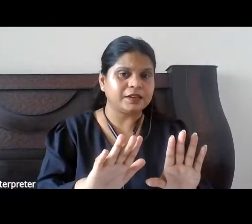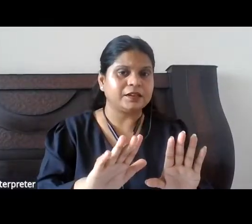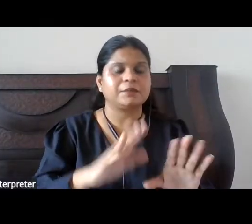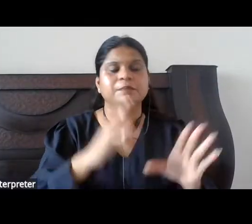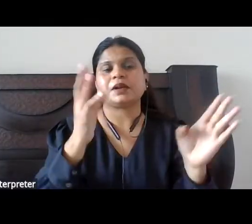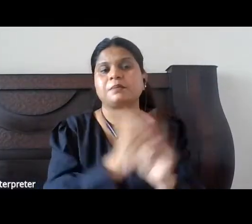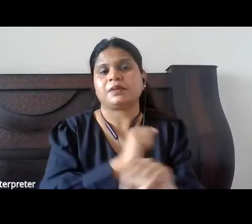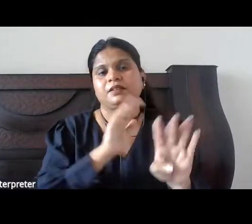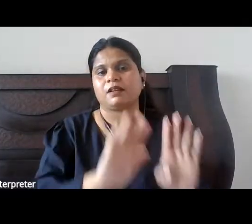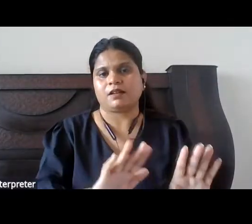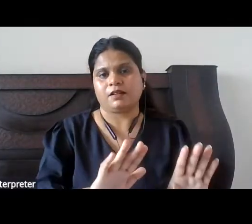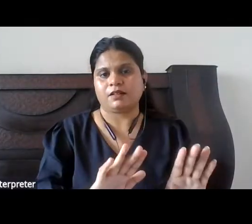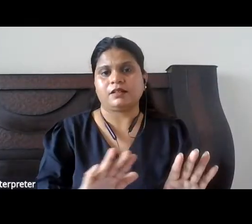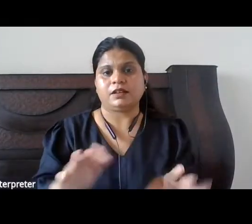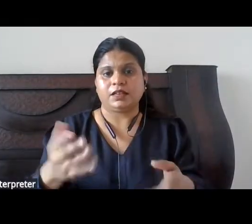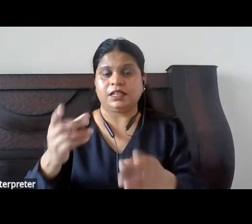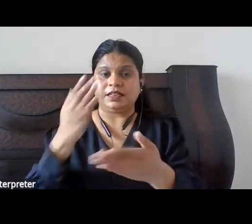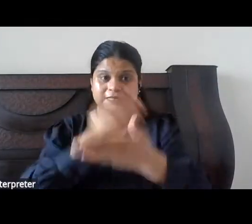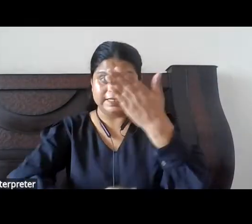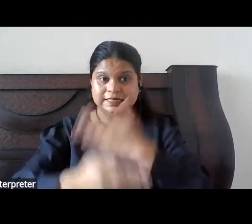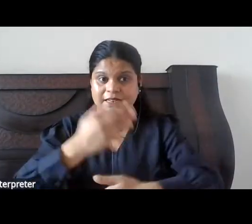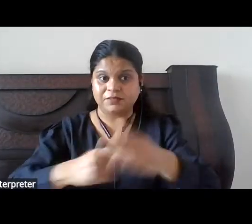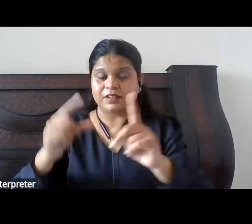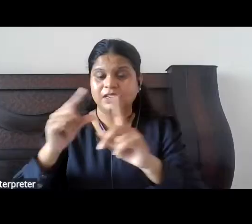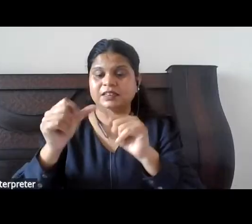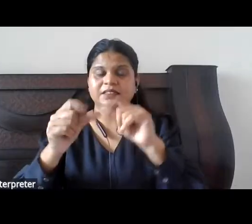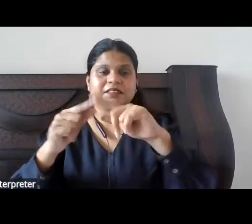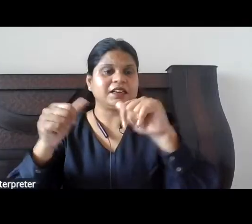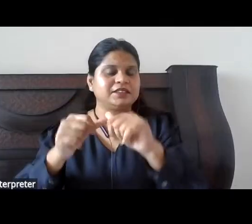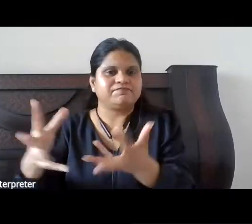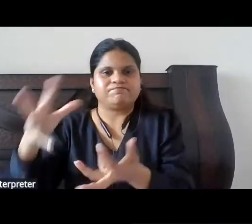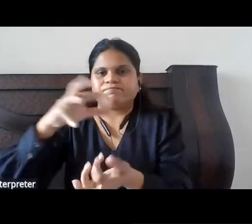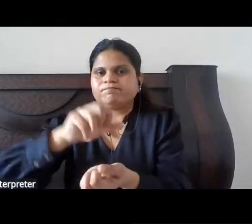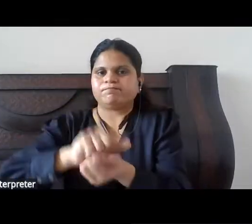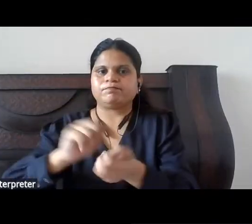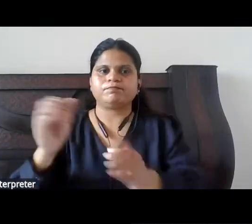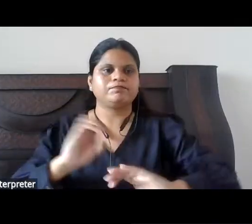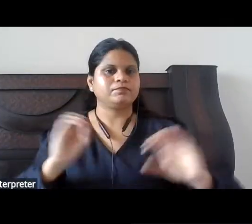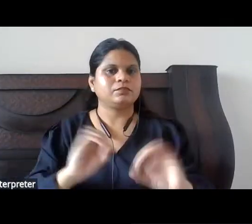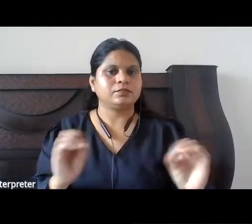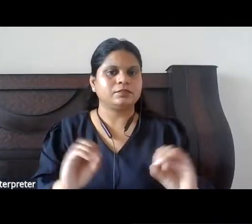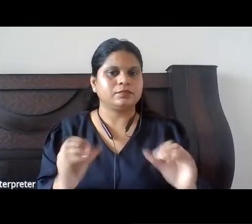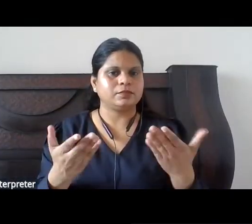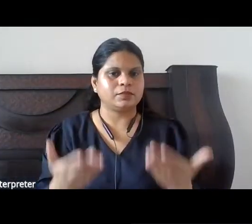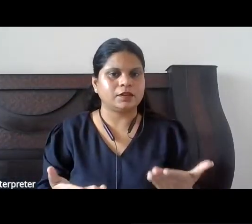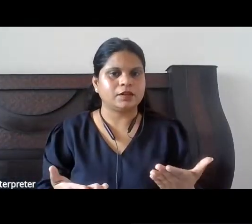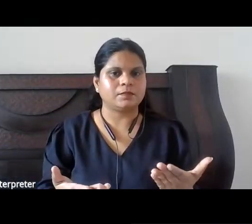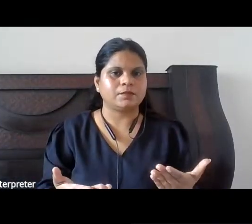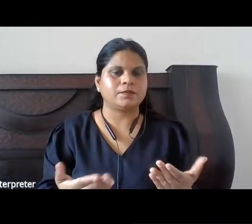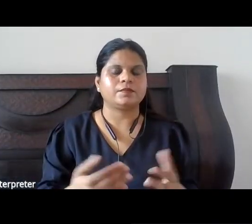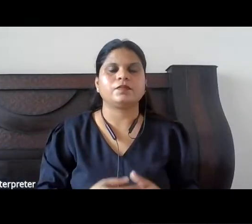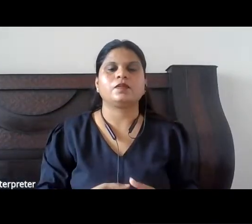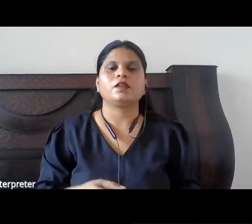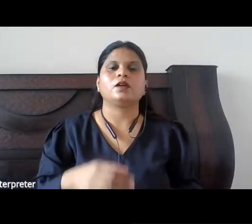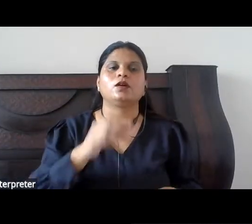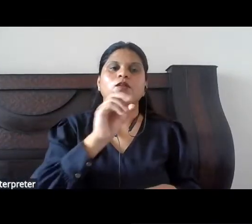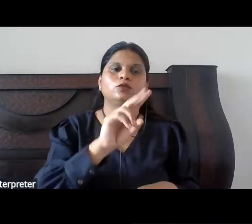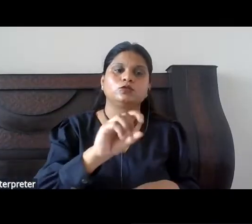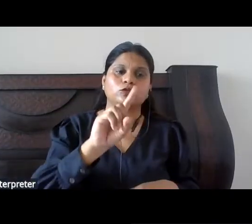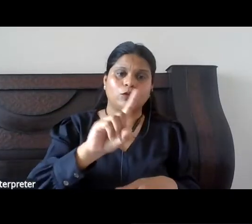appropriate disability data. Now the Census 2001 has added it, and 2011